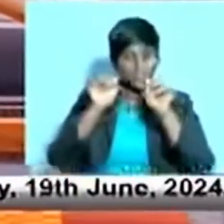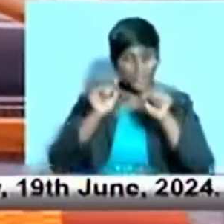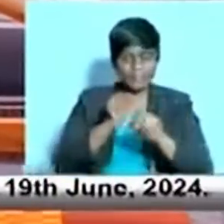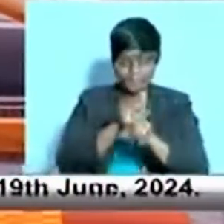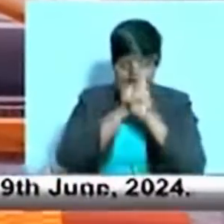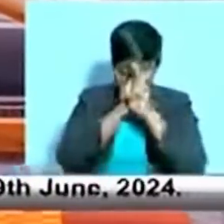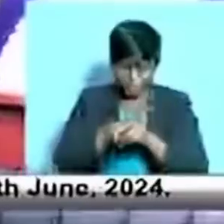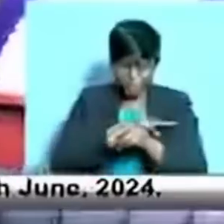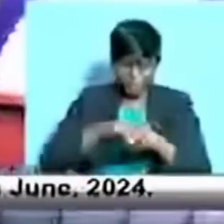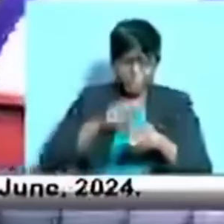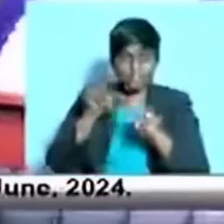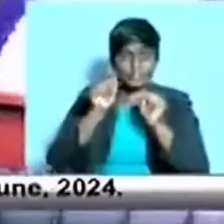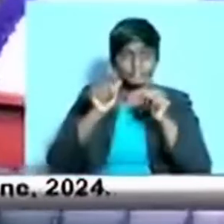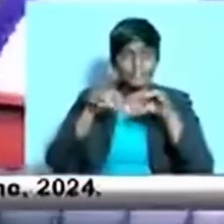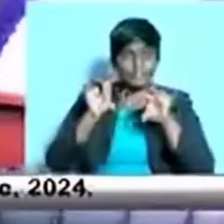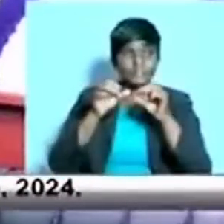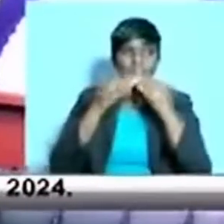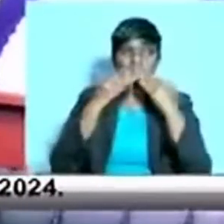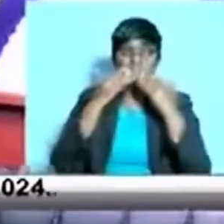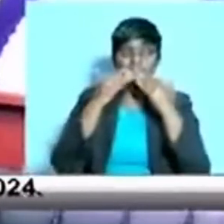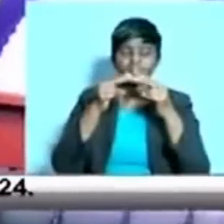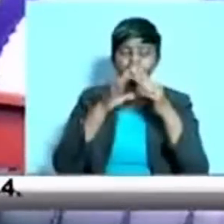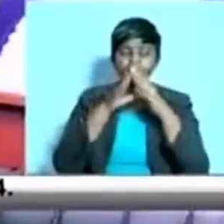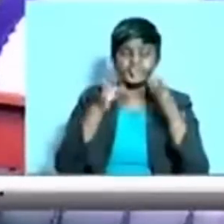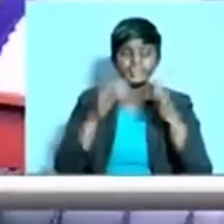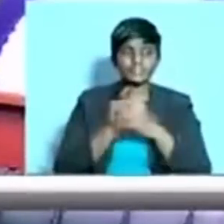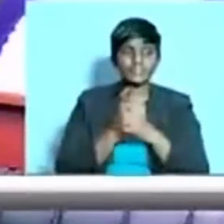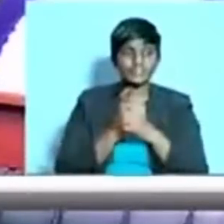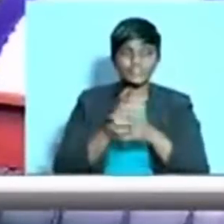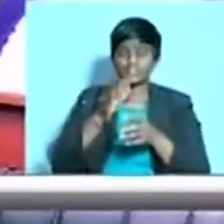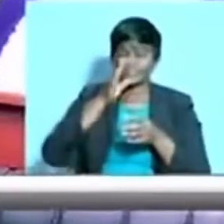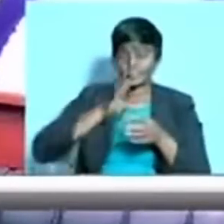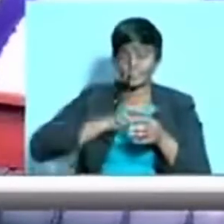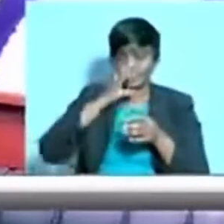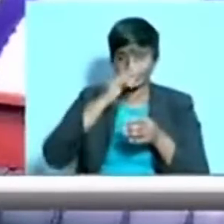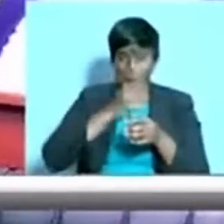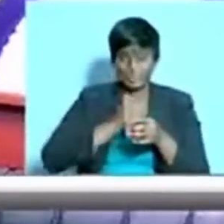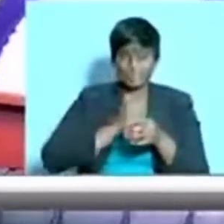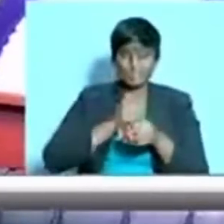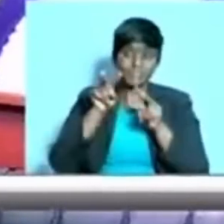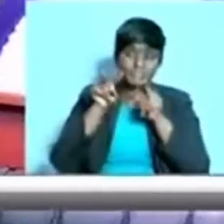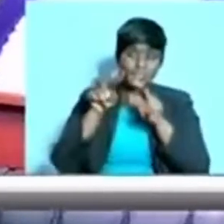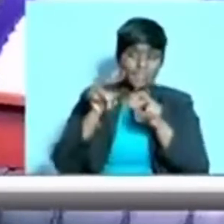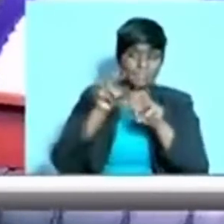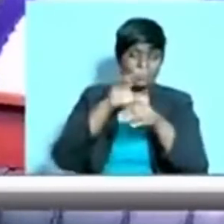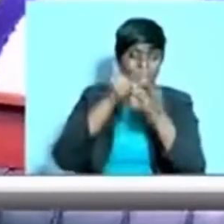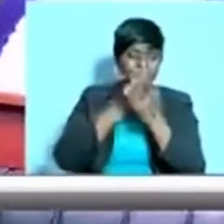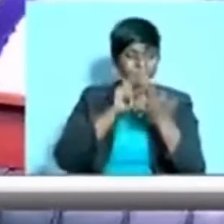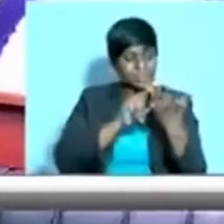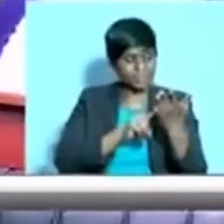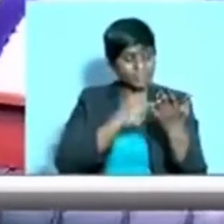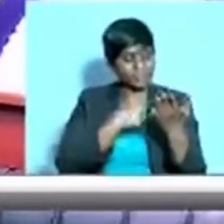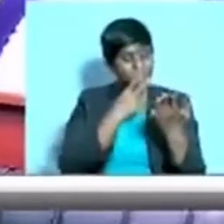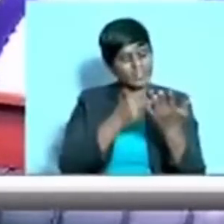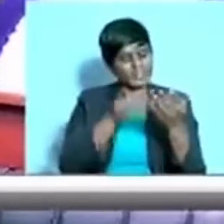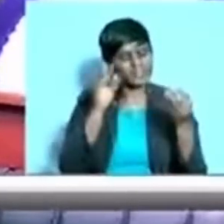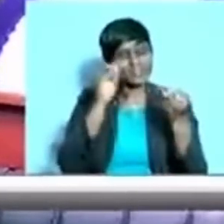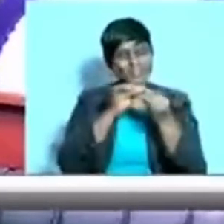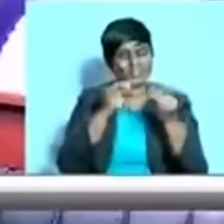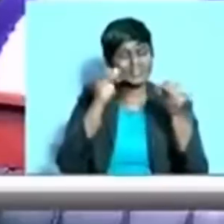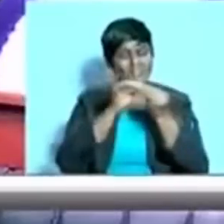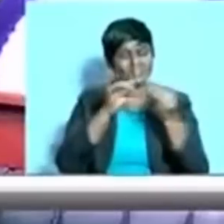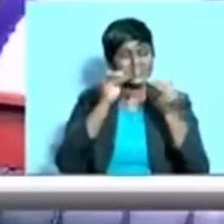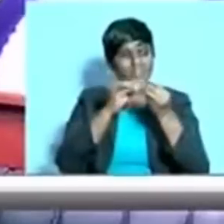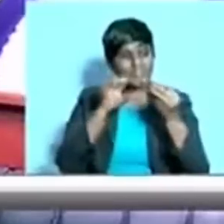Honorable Member. Thank you so much, Madam Speaker. Madam Speaker, and I look at the entire report and I see a lot